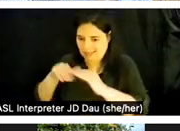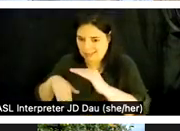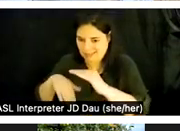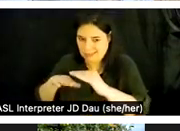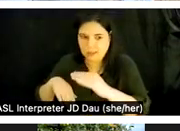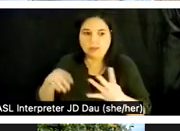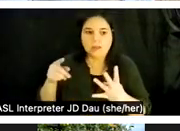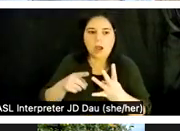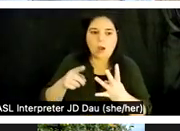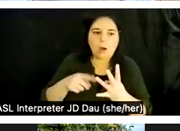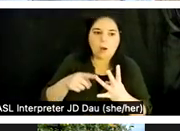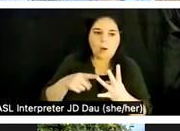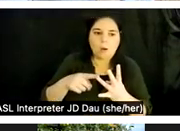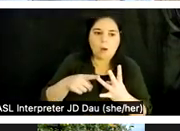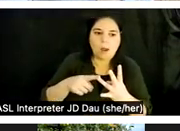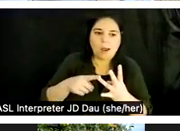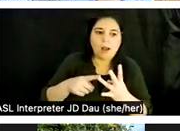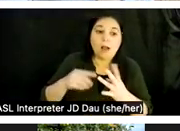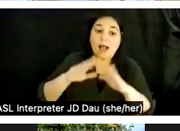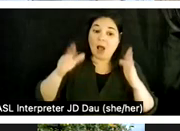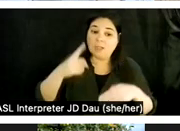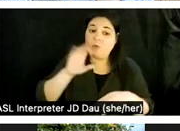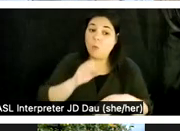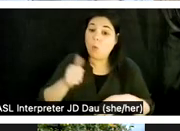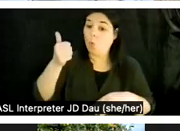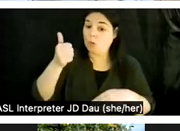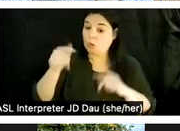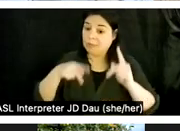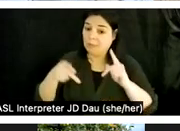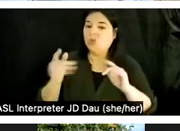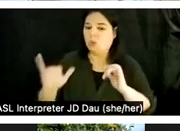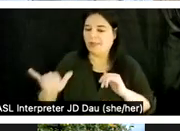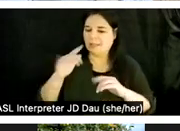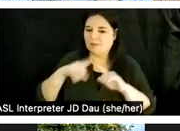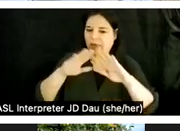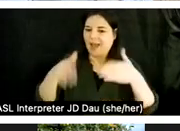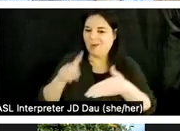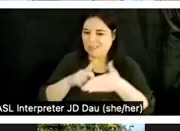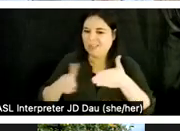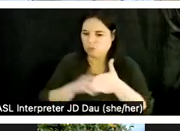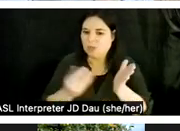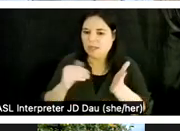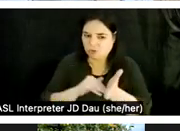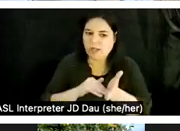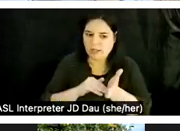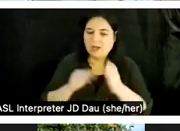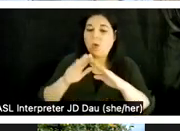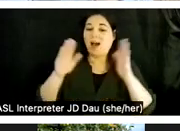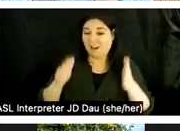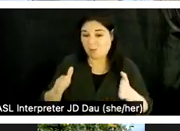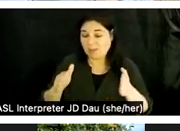is mostly for familial status discrimination. so that housing can